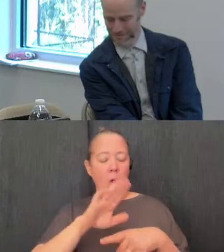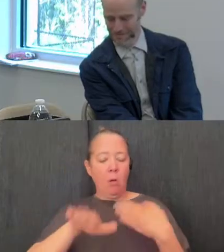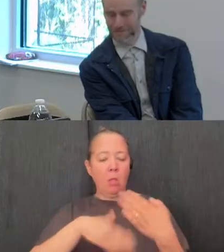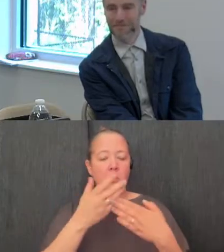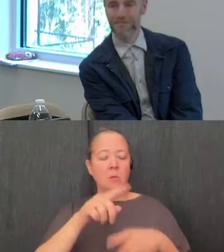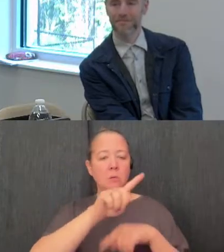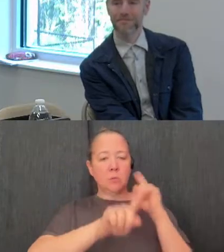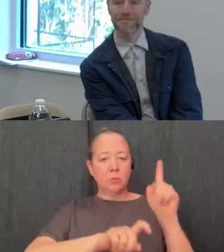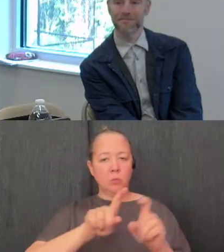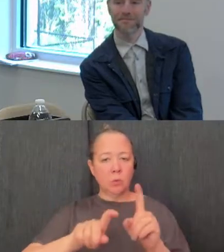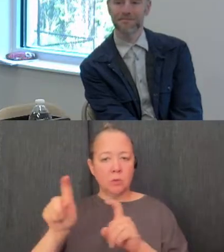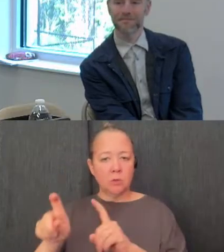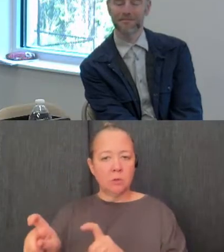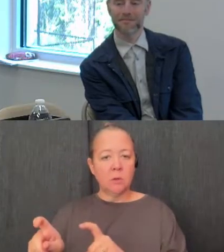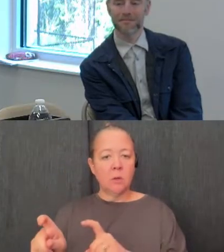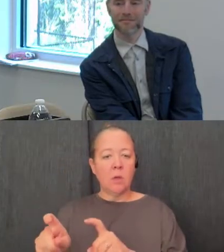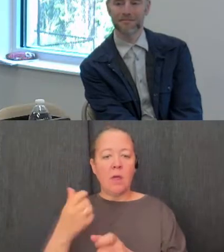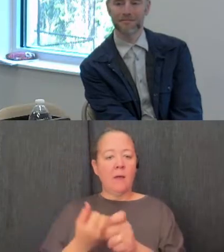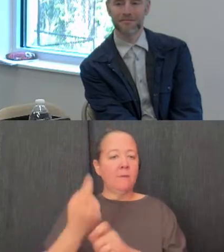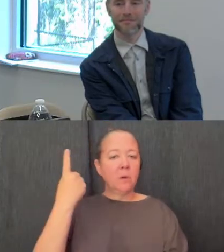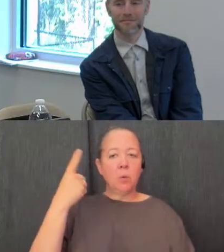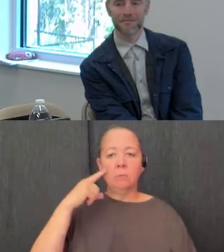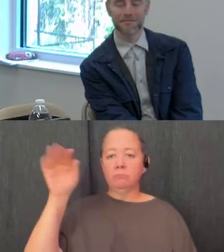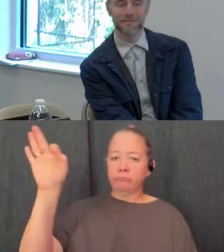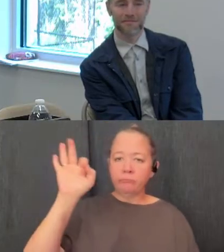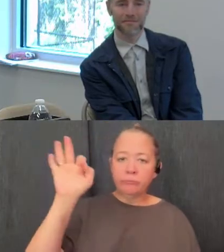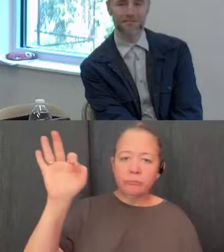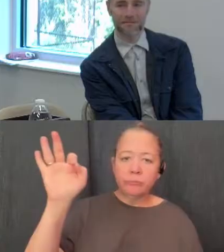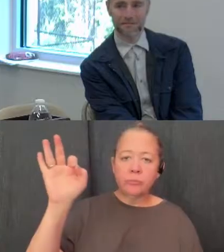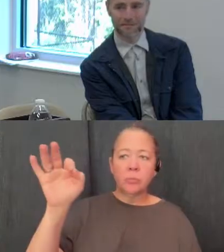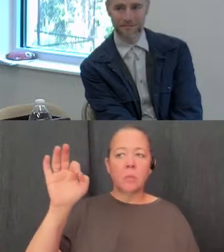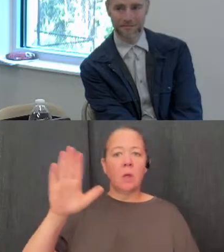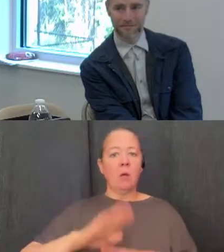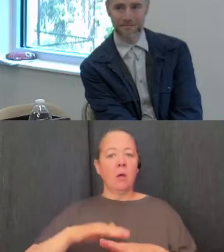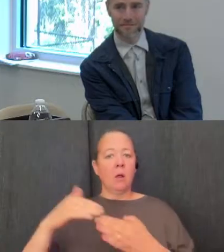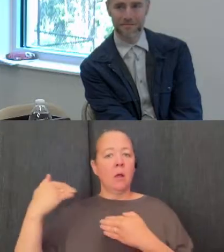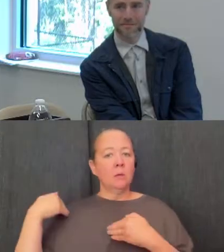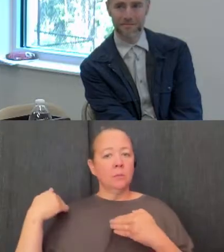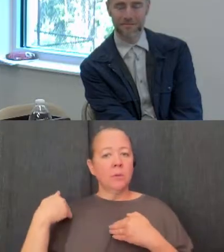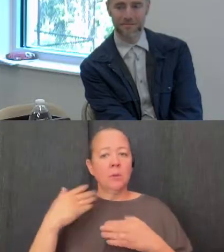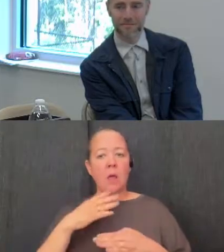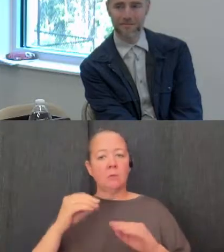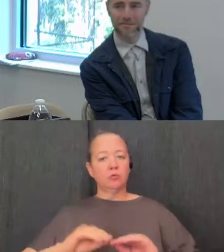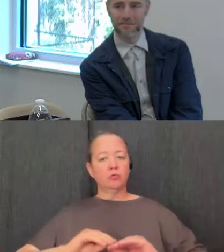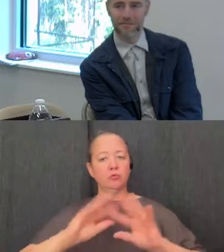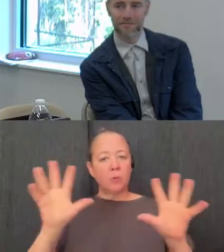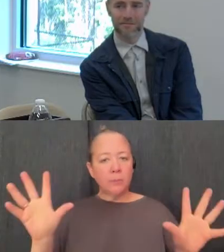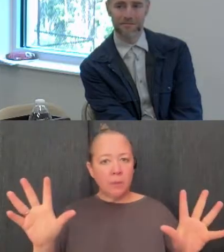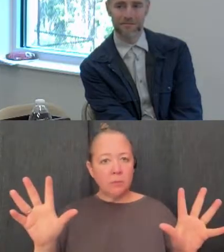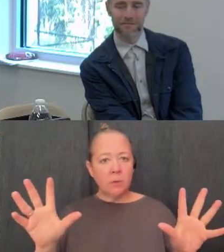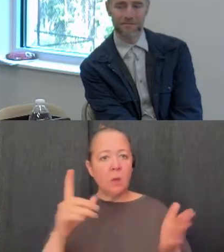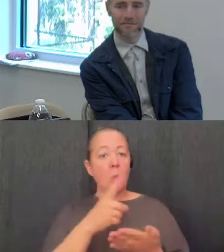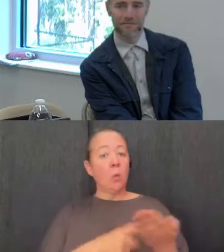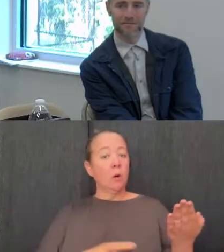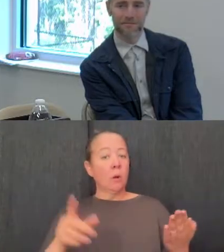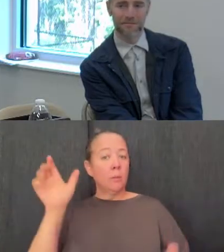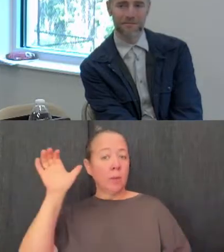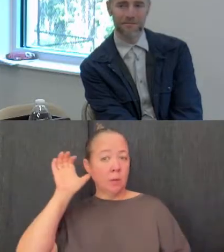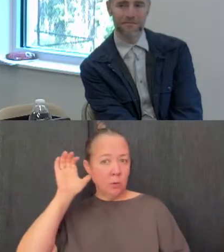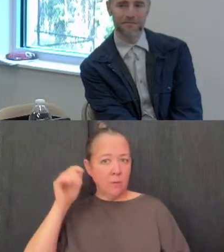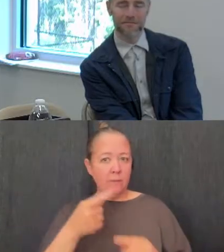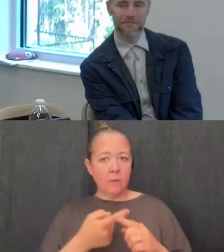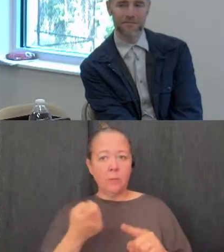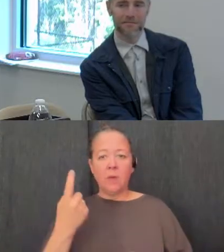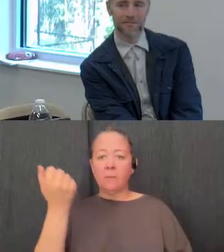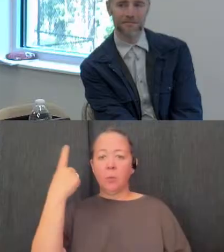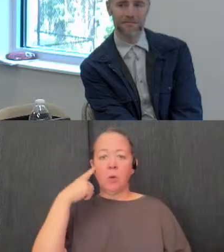Everyone harped, preached on accountability and transparency. And what I'm hearing from everybody, again, because I get